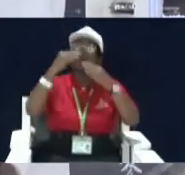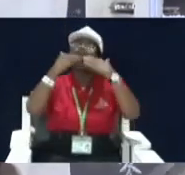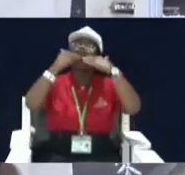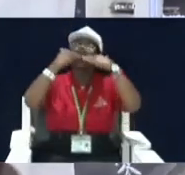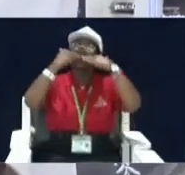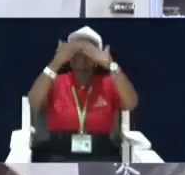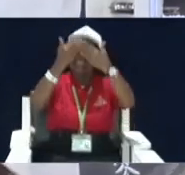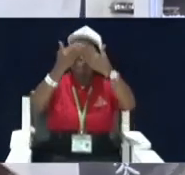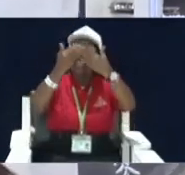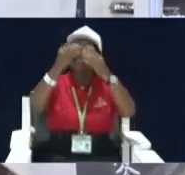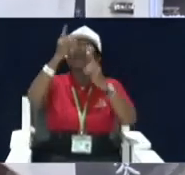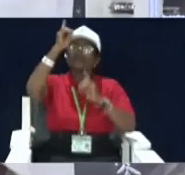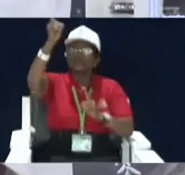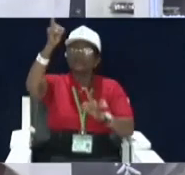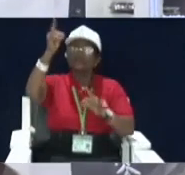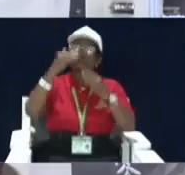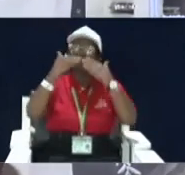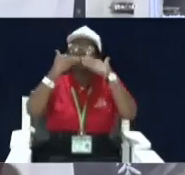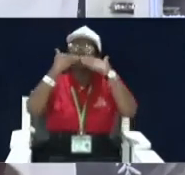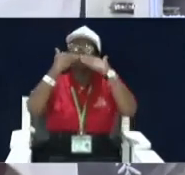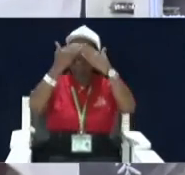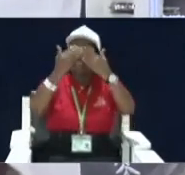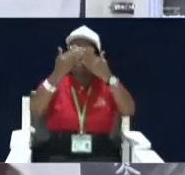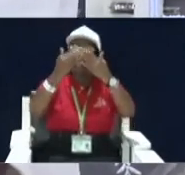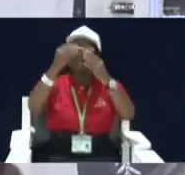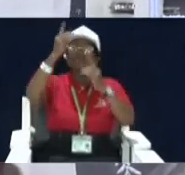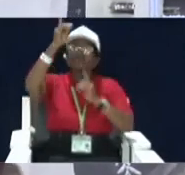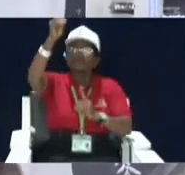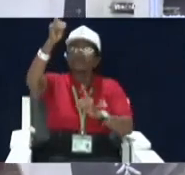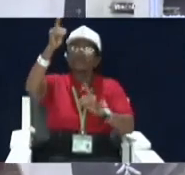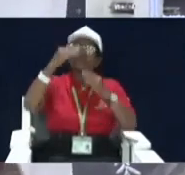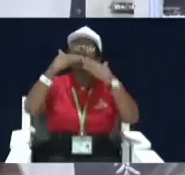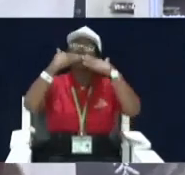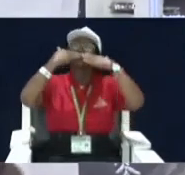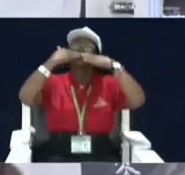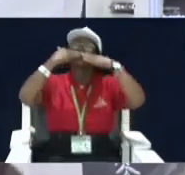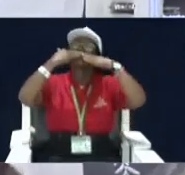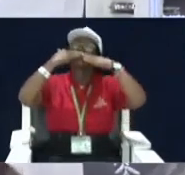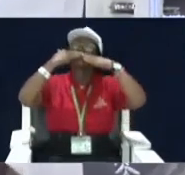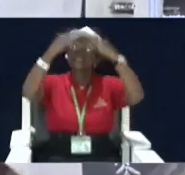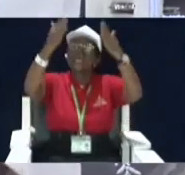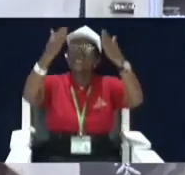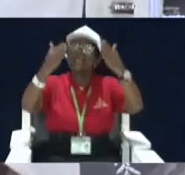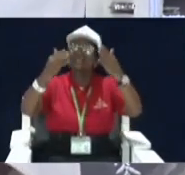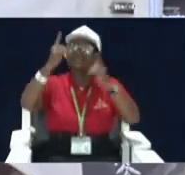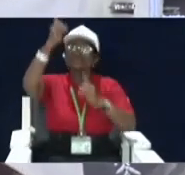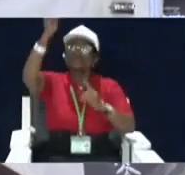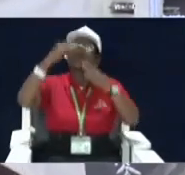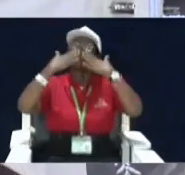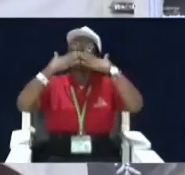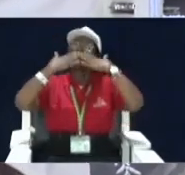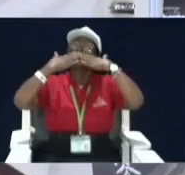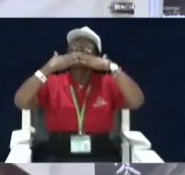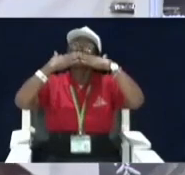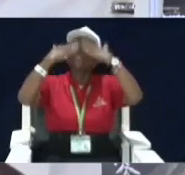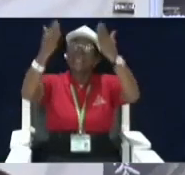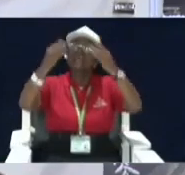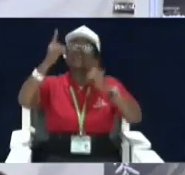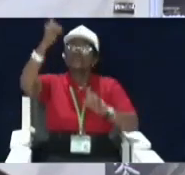you, thank you, thank you. Thank you, my Father.